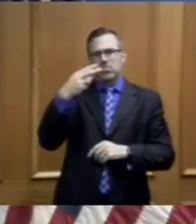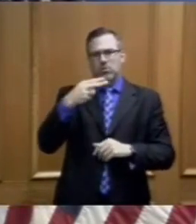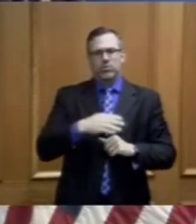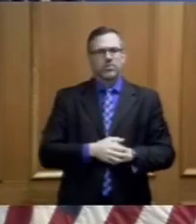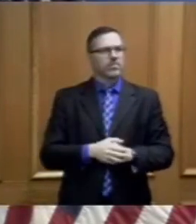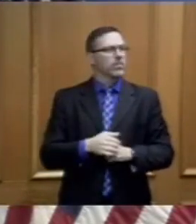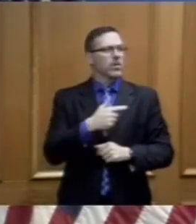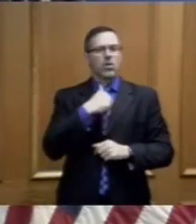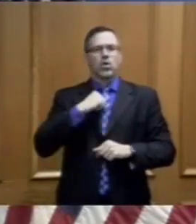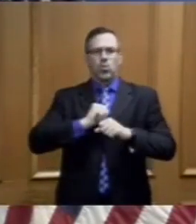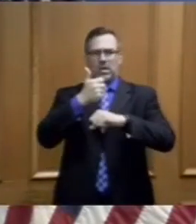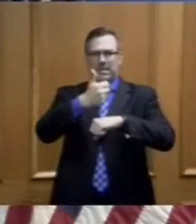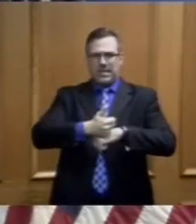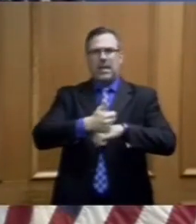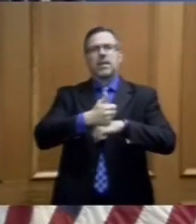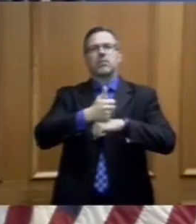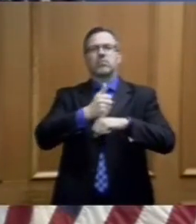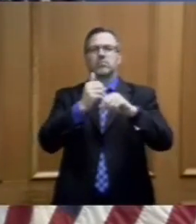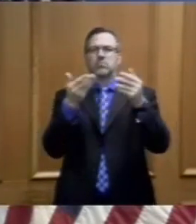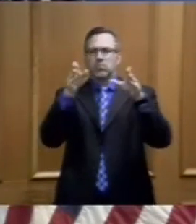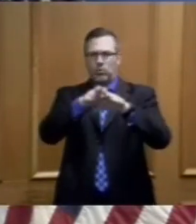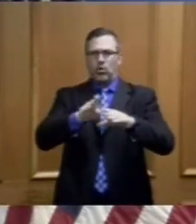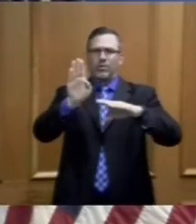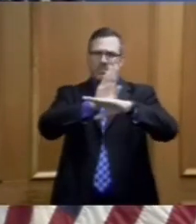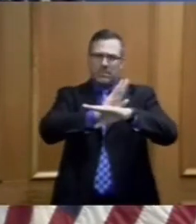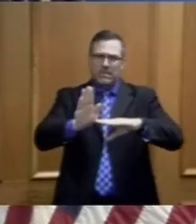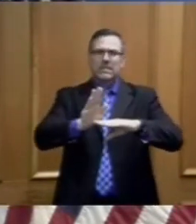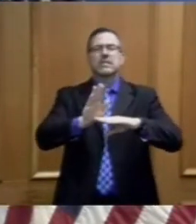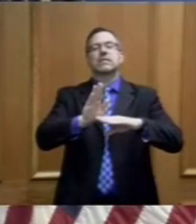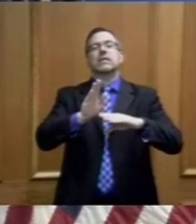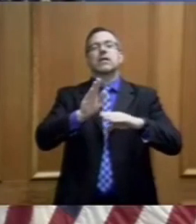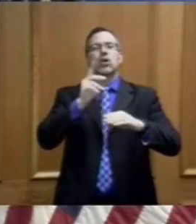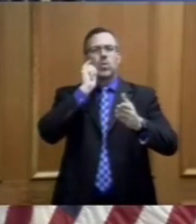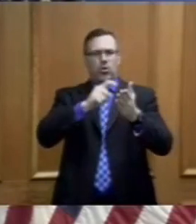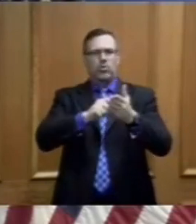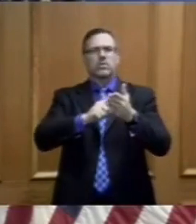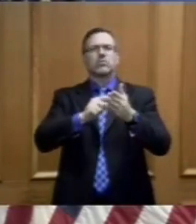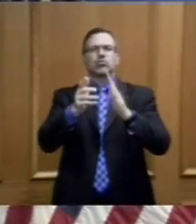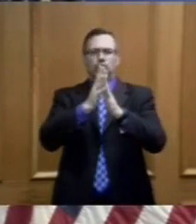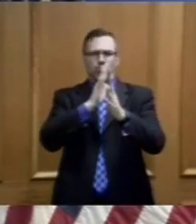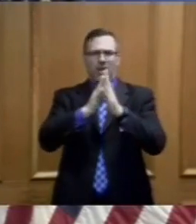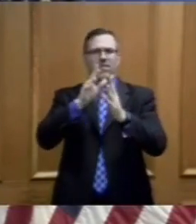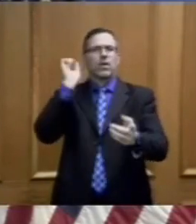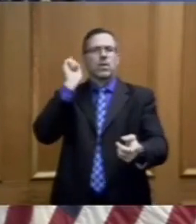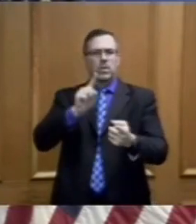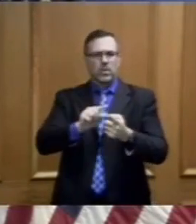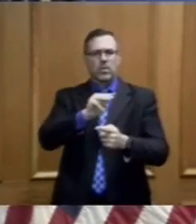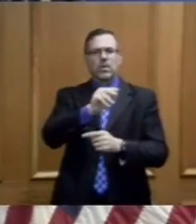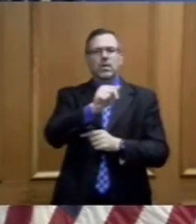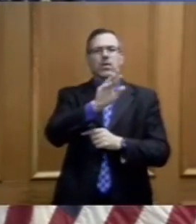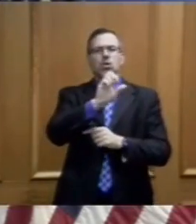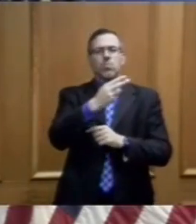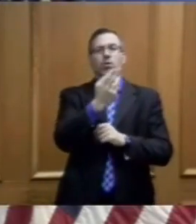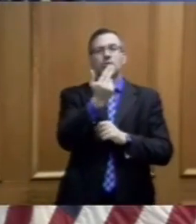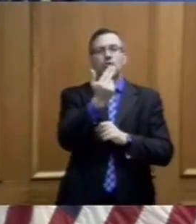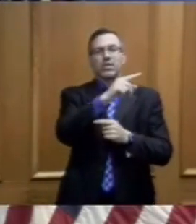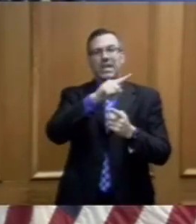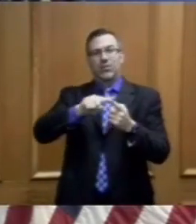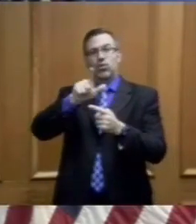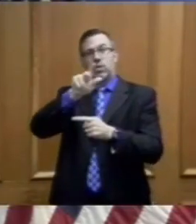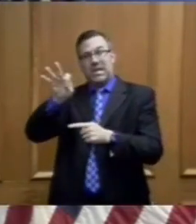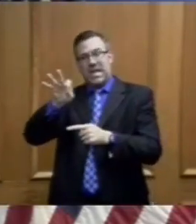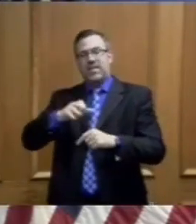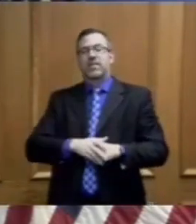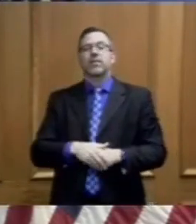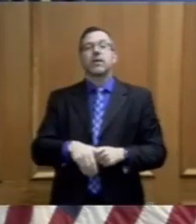showed a steep drop-off in vehicle movement from March 13th through the 29th, data beginning